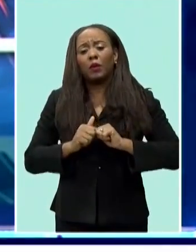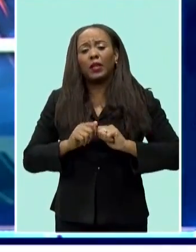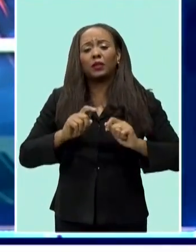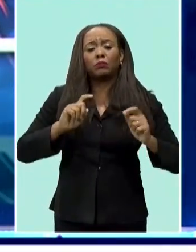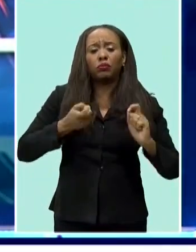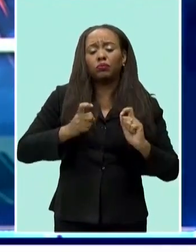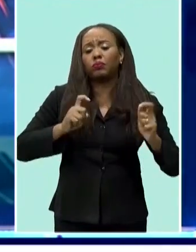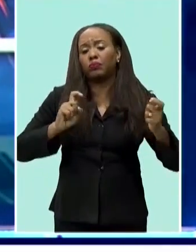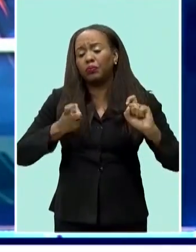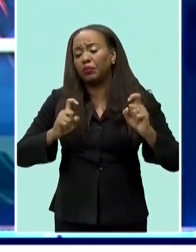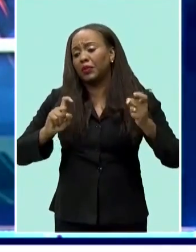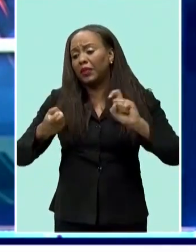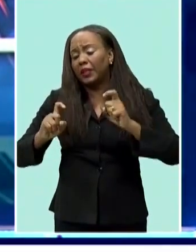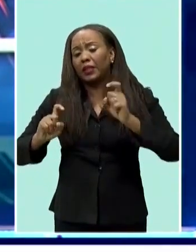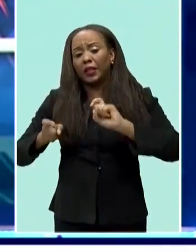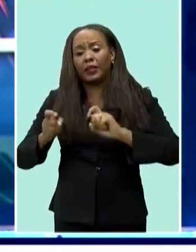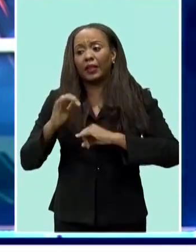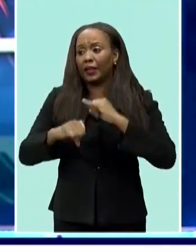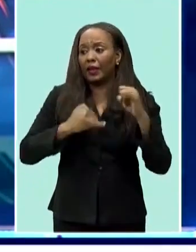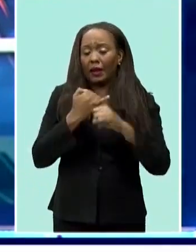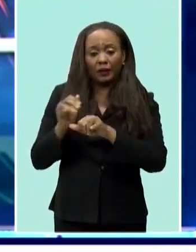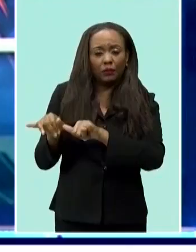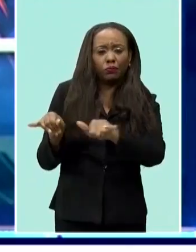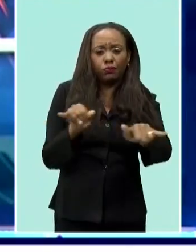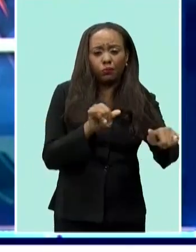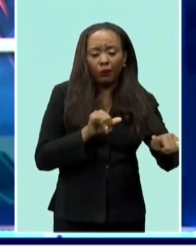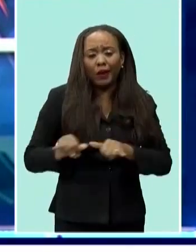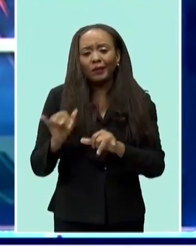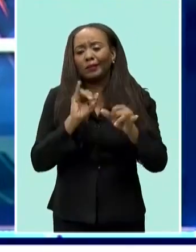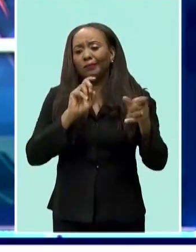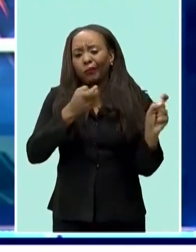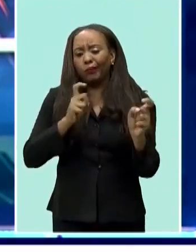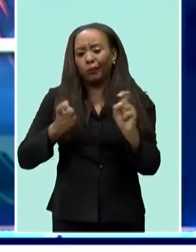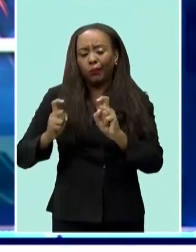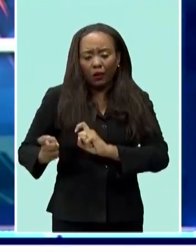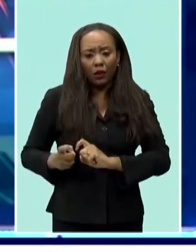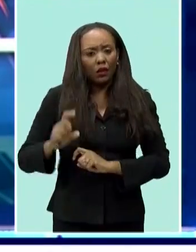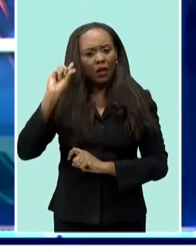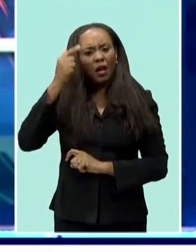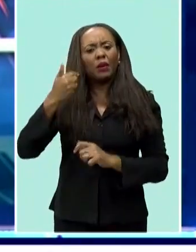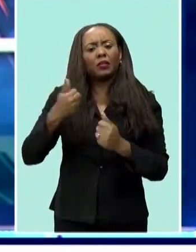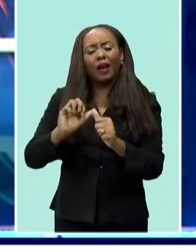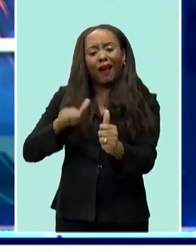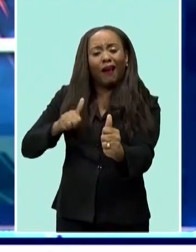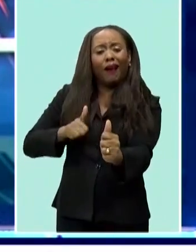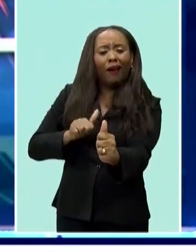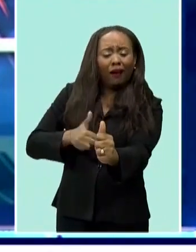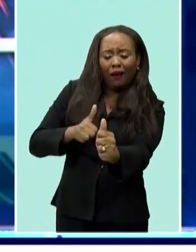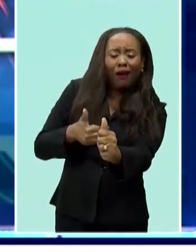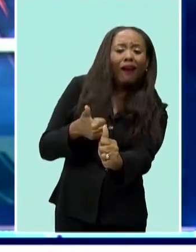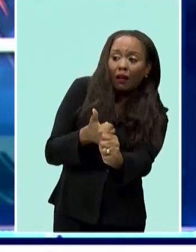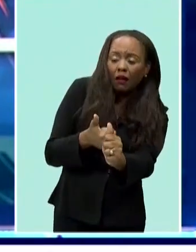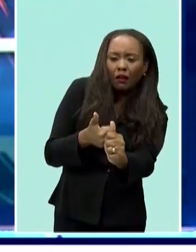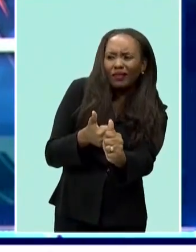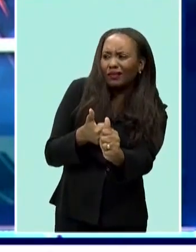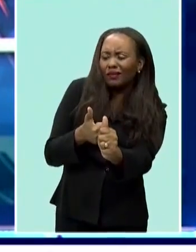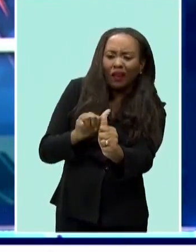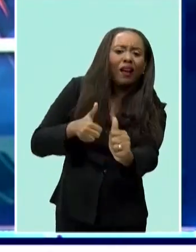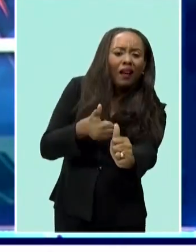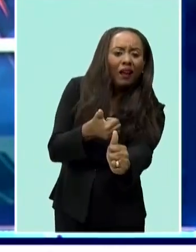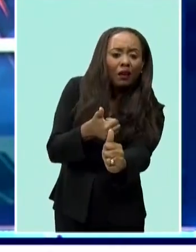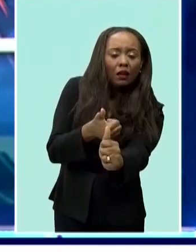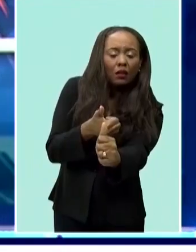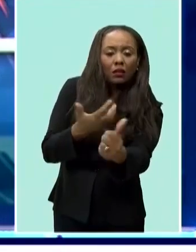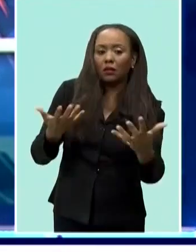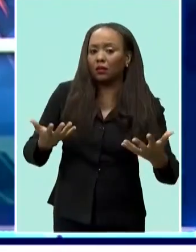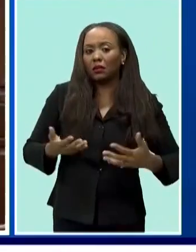of the goalpost by international organizations. He says the government has been trying to comply with the requirements, but they keep being